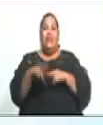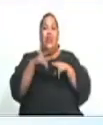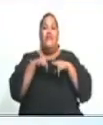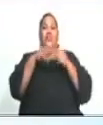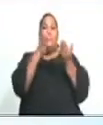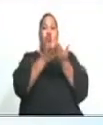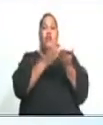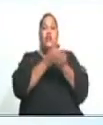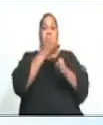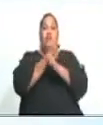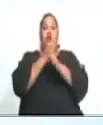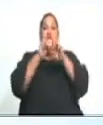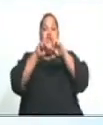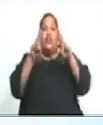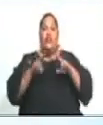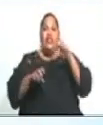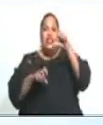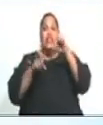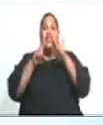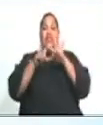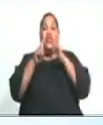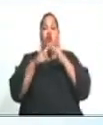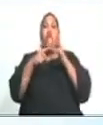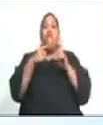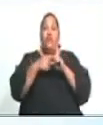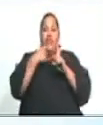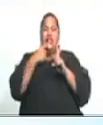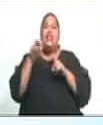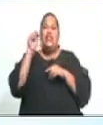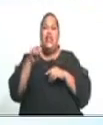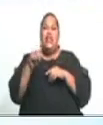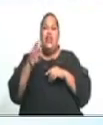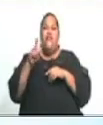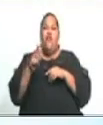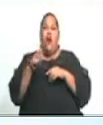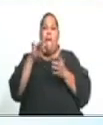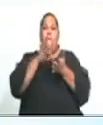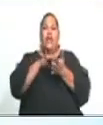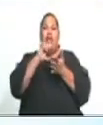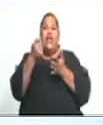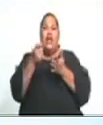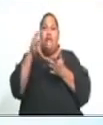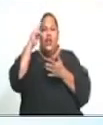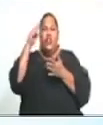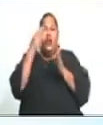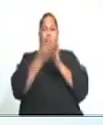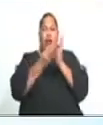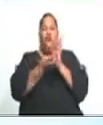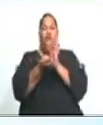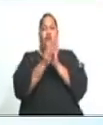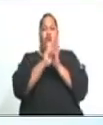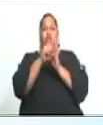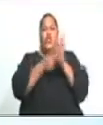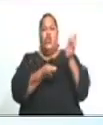Fiji Commerce and Employers Federation CEO Edward Bernard says there's a need for a mid-term review of the national budget in January to ascertain